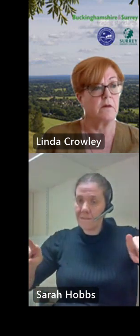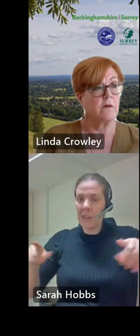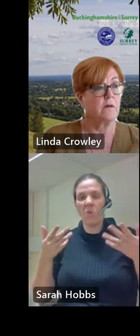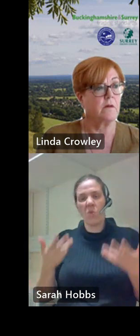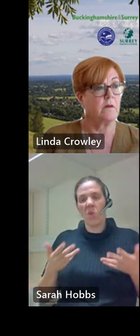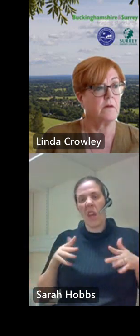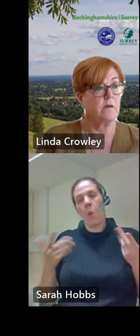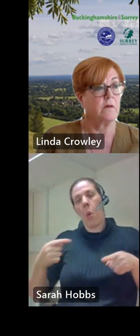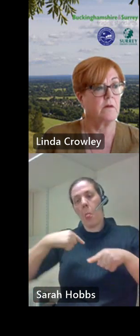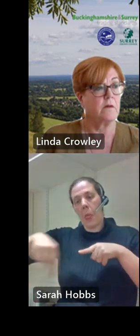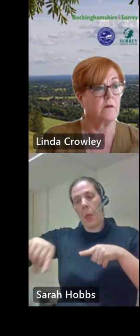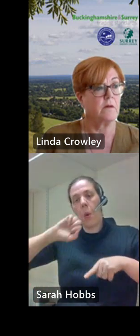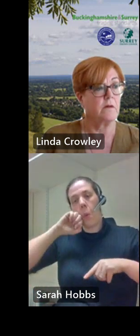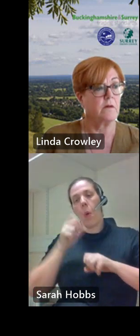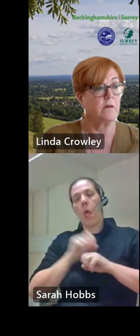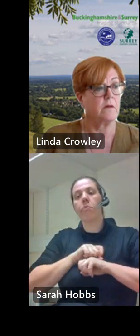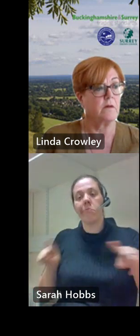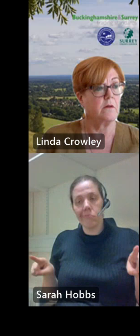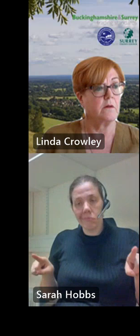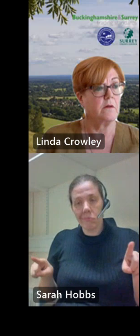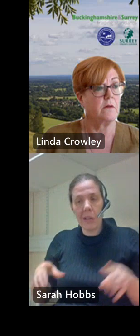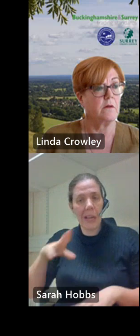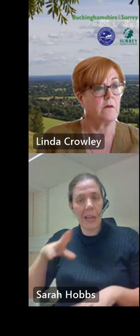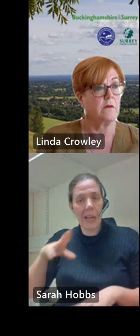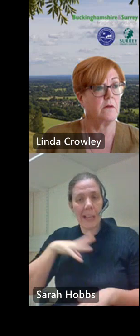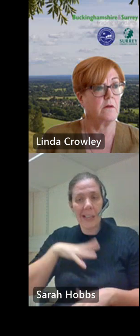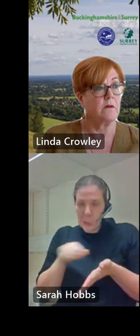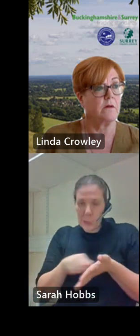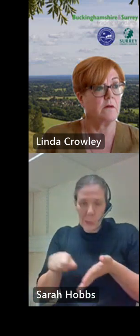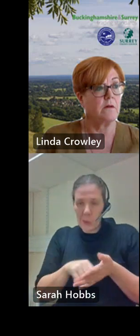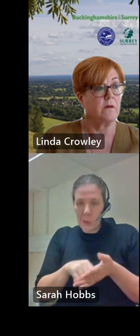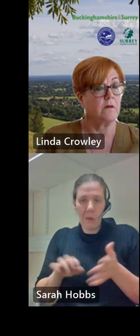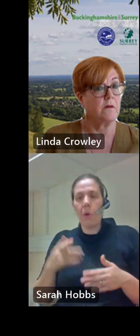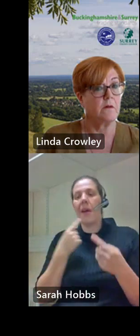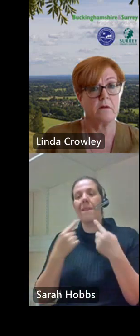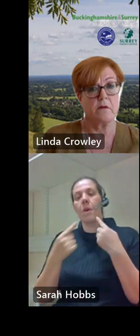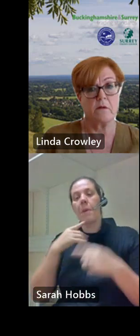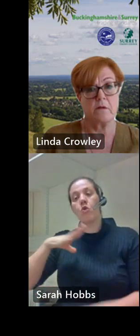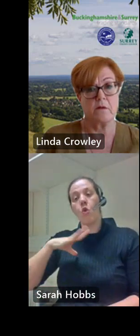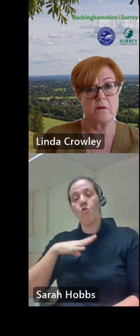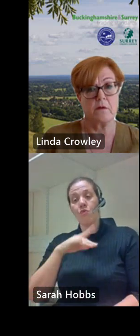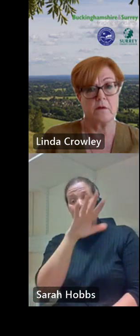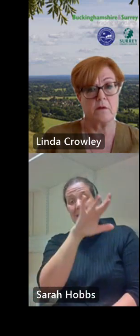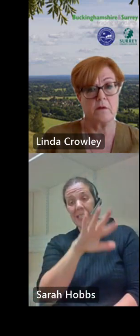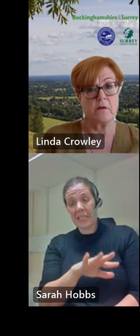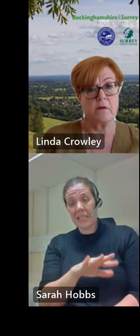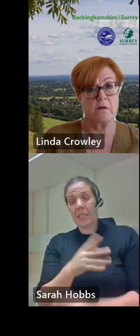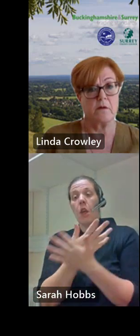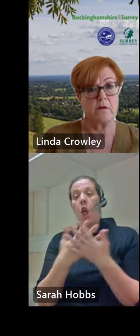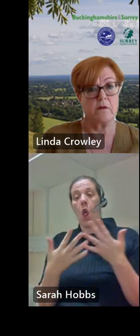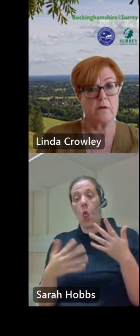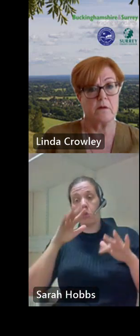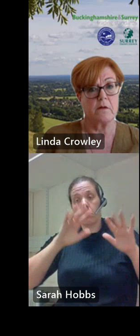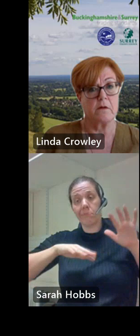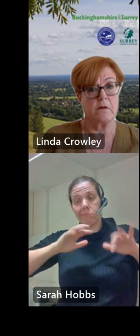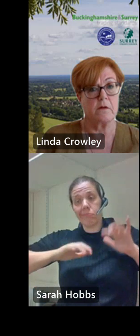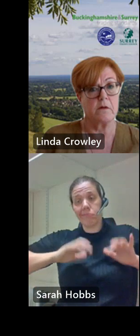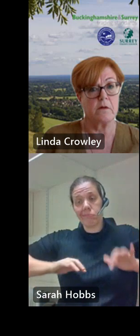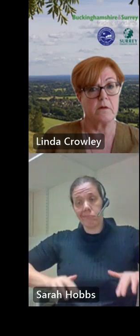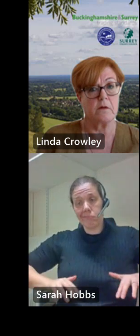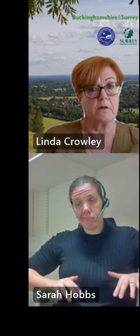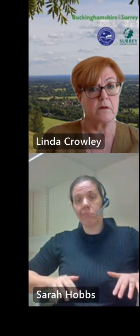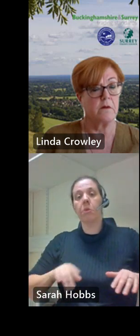week. There's no need for you to take notes because clearly the information is there. Although there's a lot of writing, that is because obviously